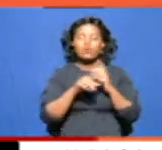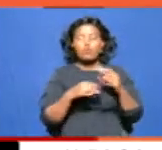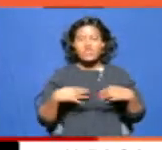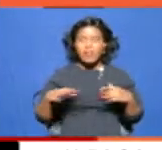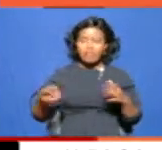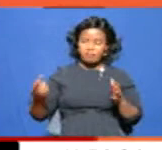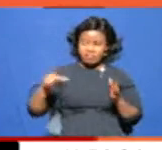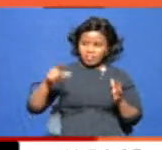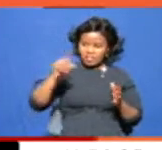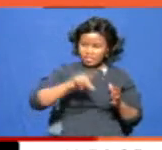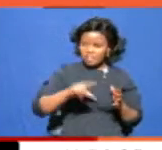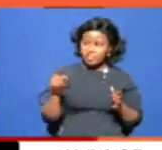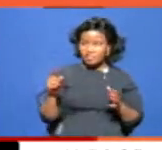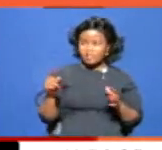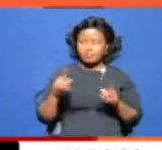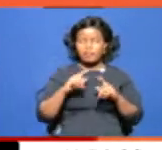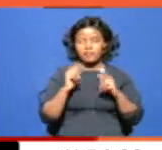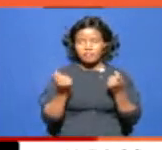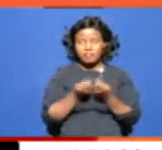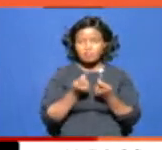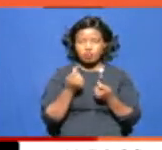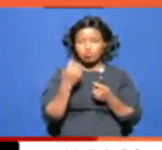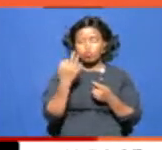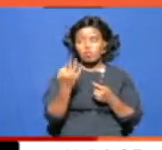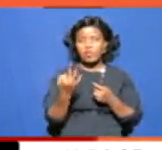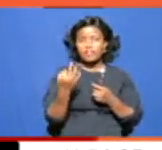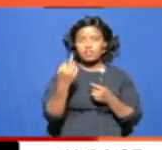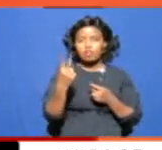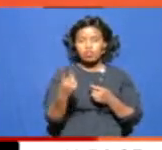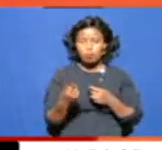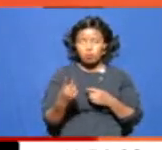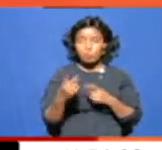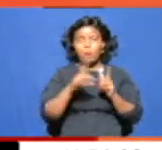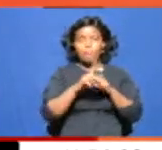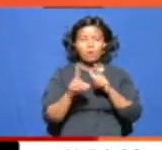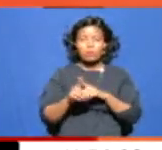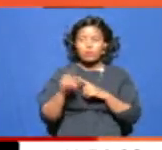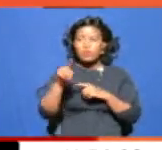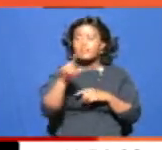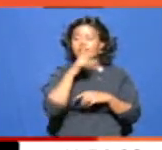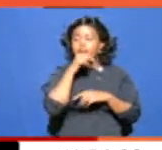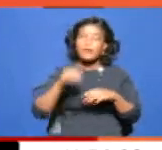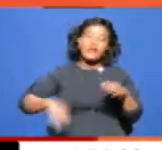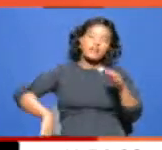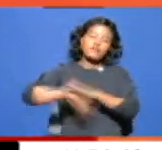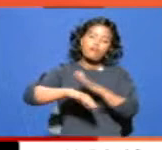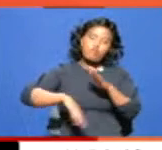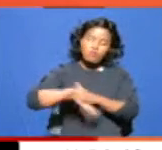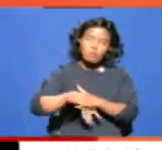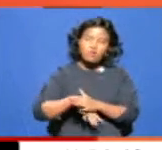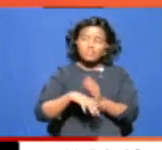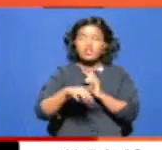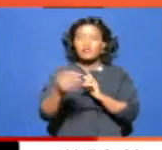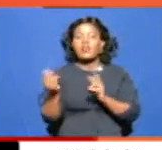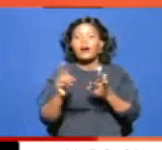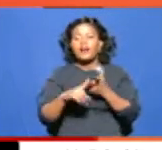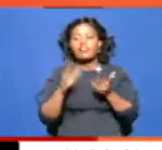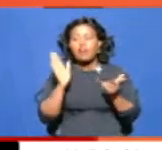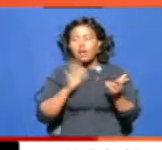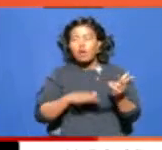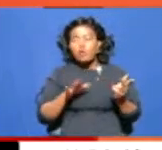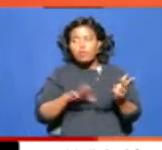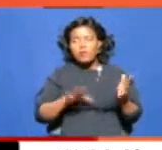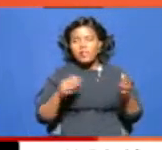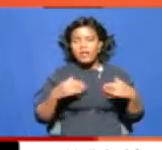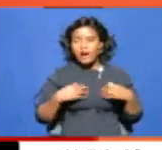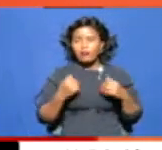to 32 this year, and that's the men football. Then the women football has gone up to 16.